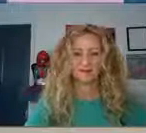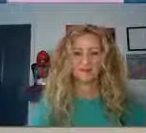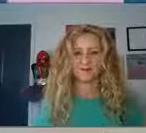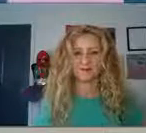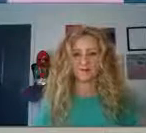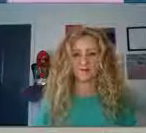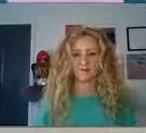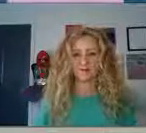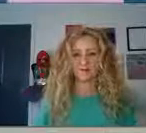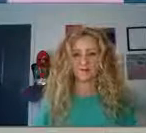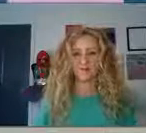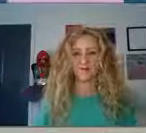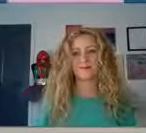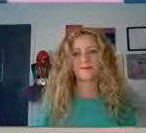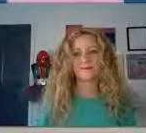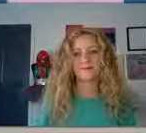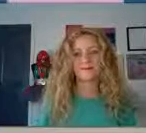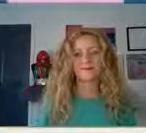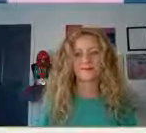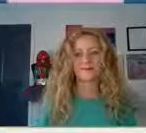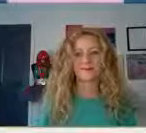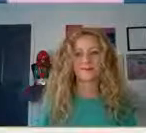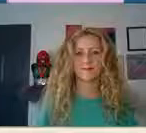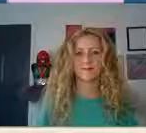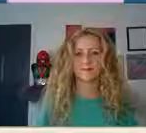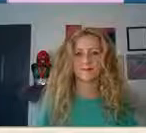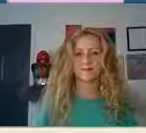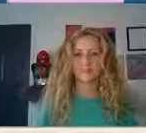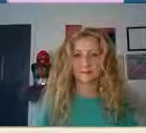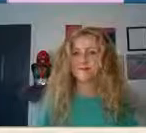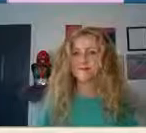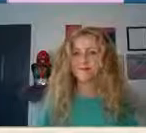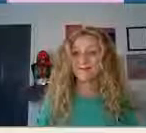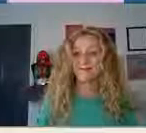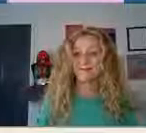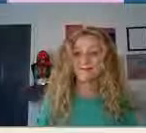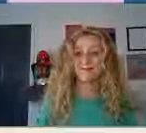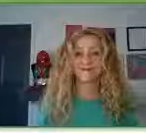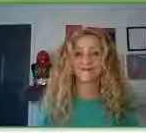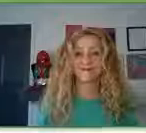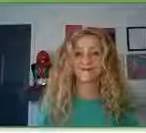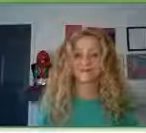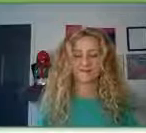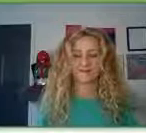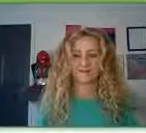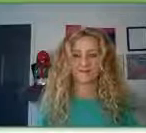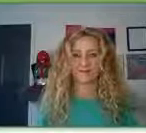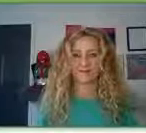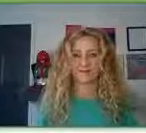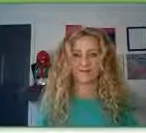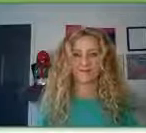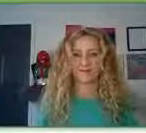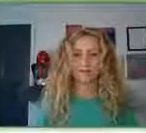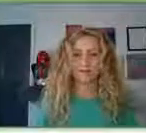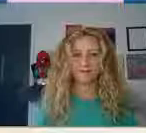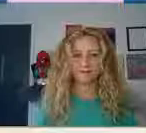And the birds remind us that if someone needs something, we can give it to them. That's one way to